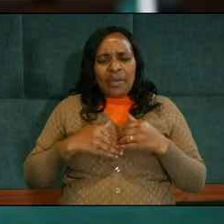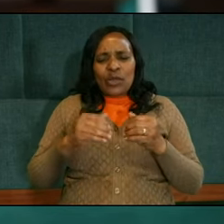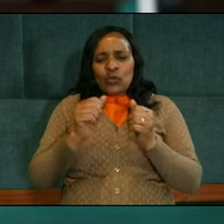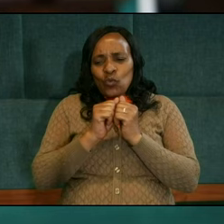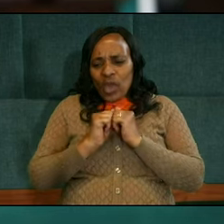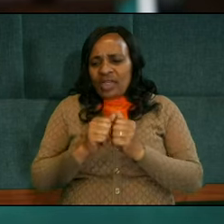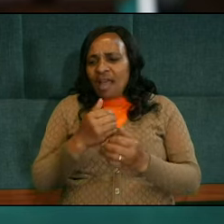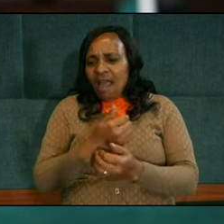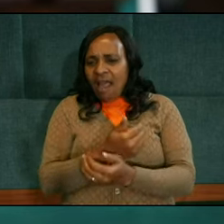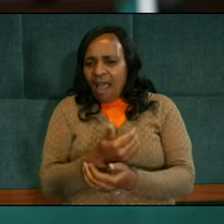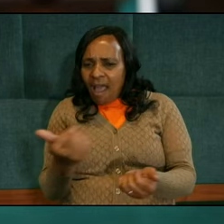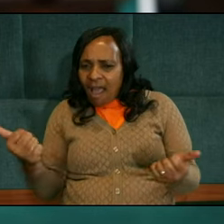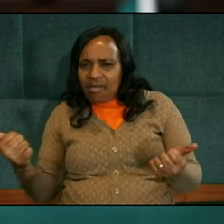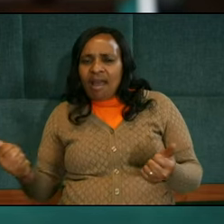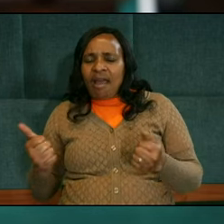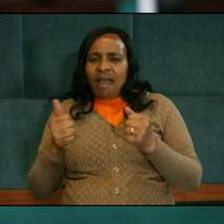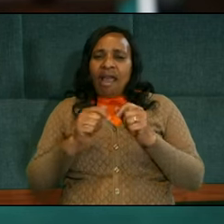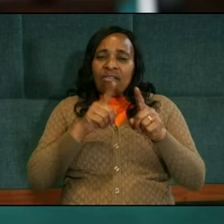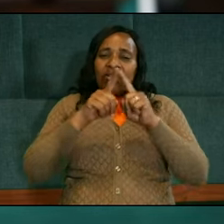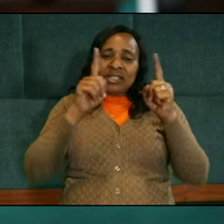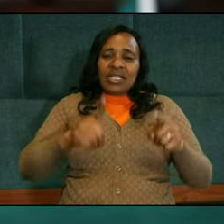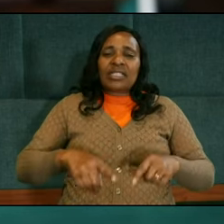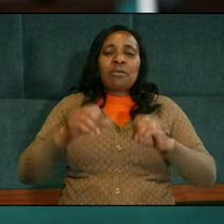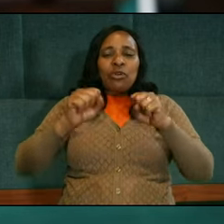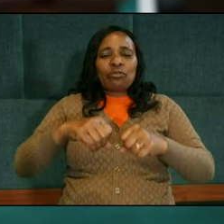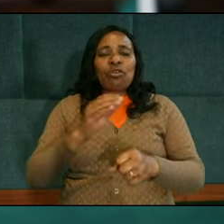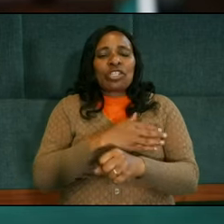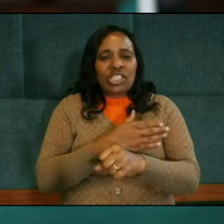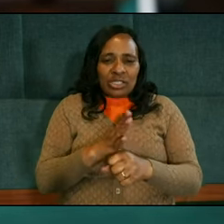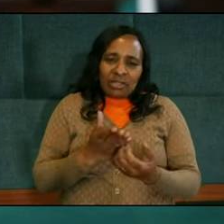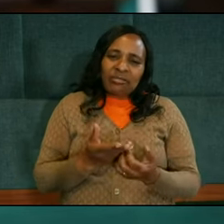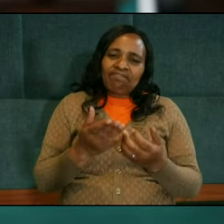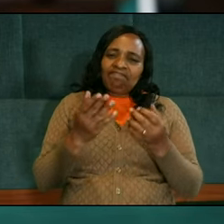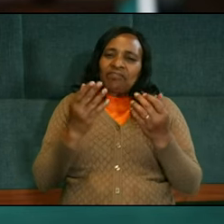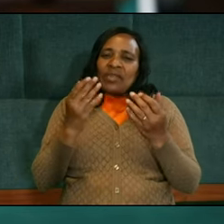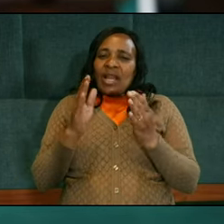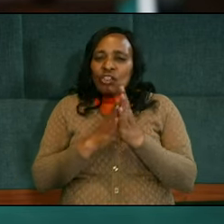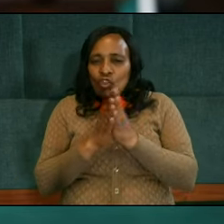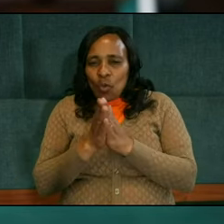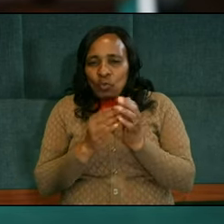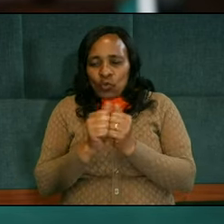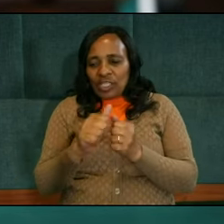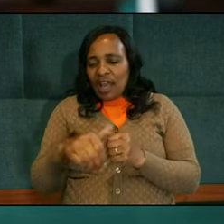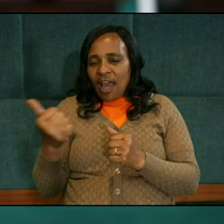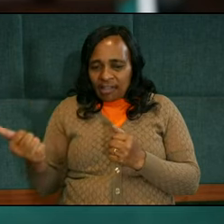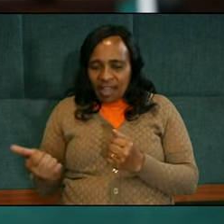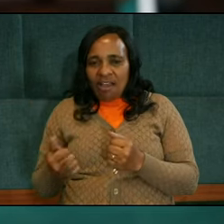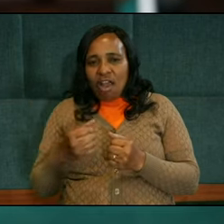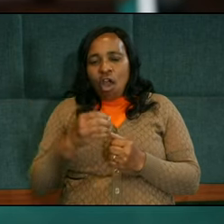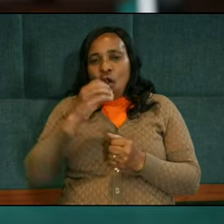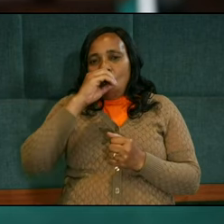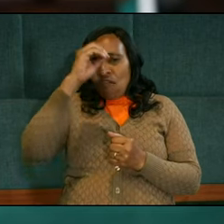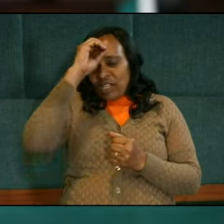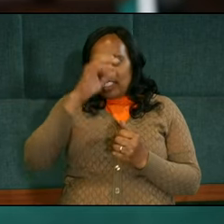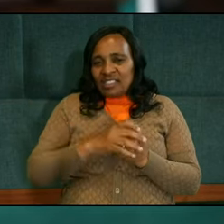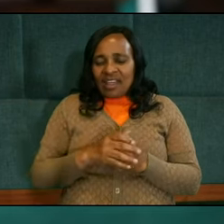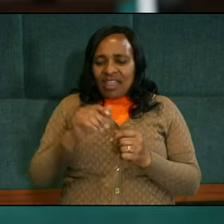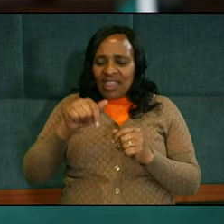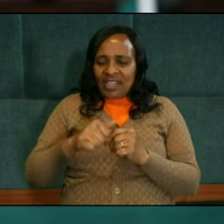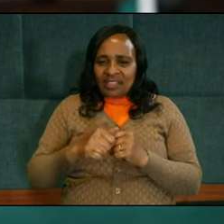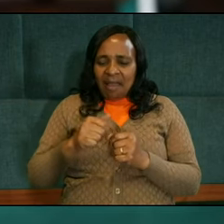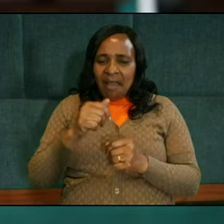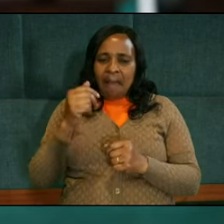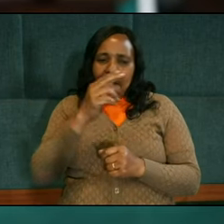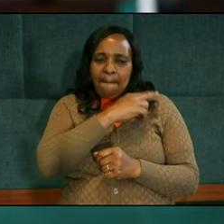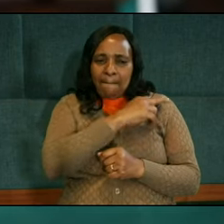adventurers had been able to share songs and soap with the orphans. After the visit, the master guide took the